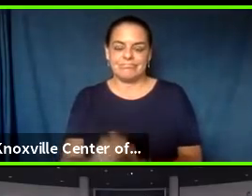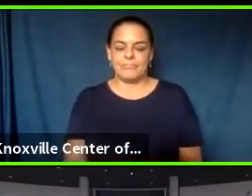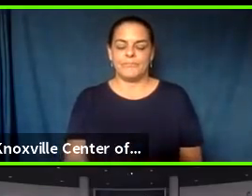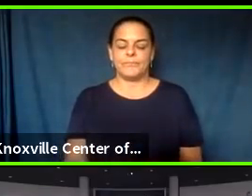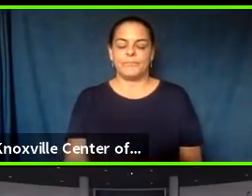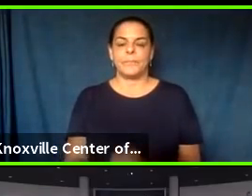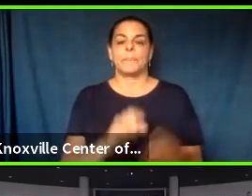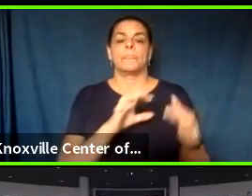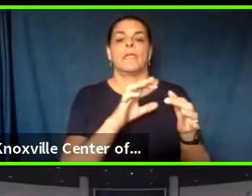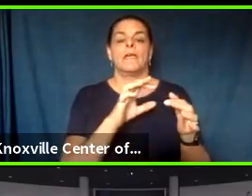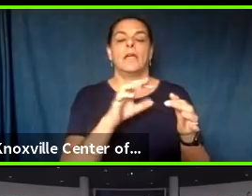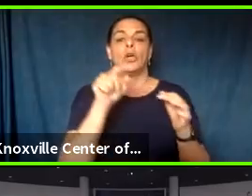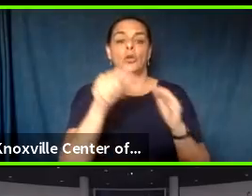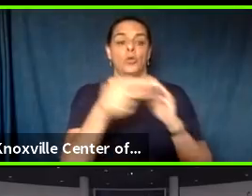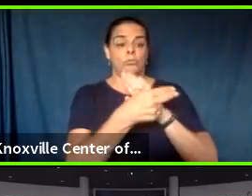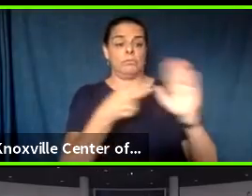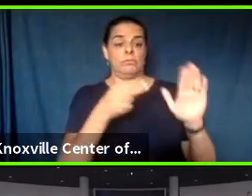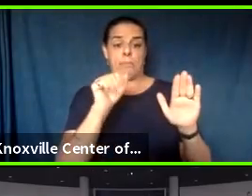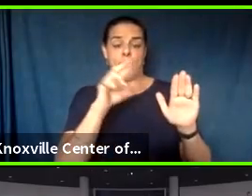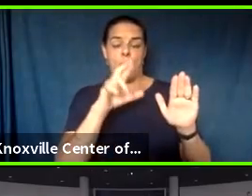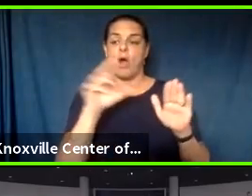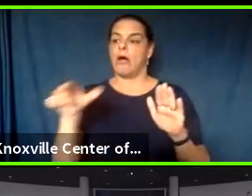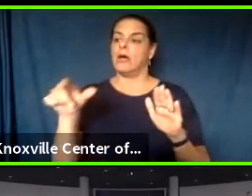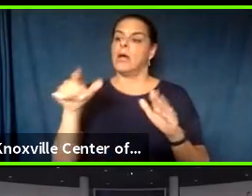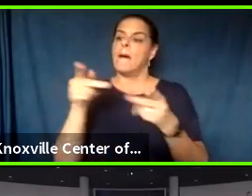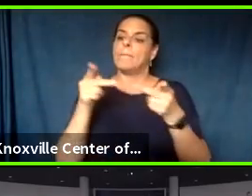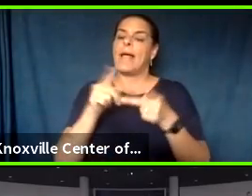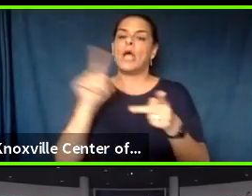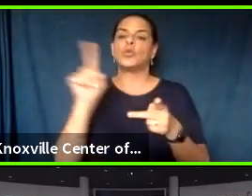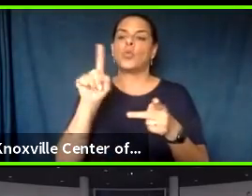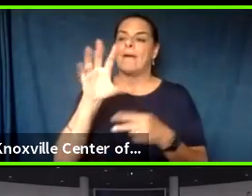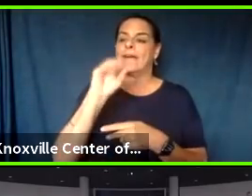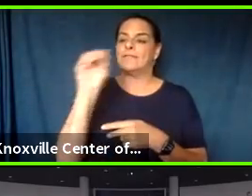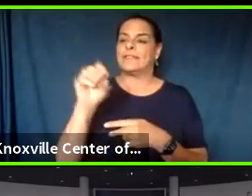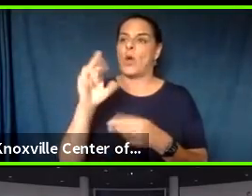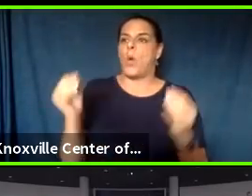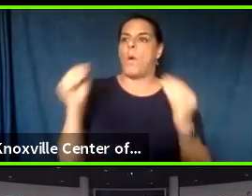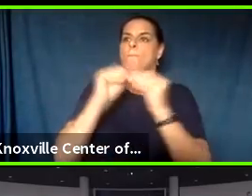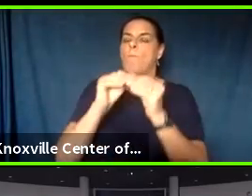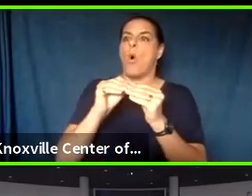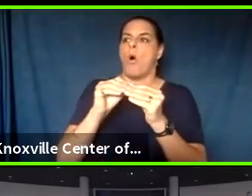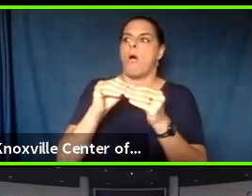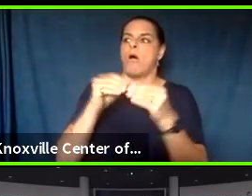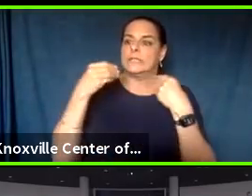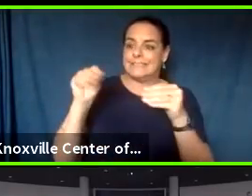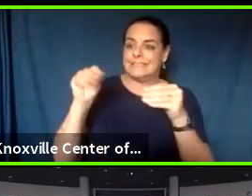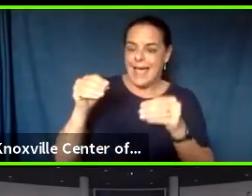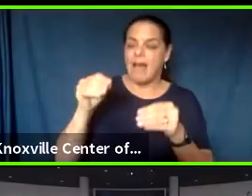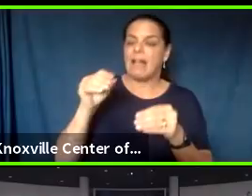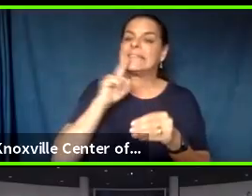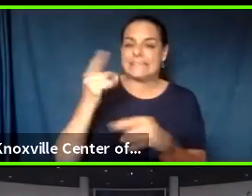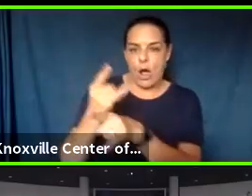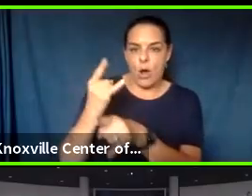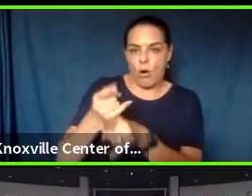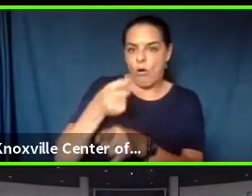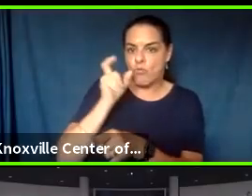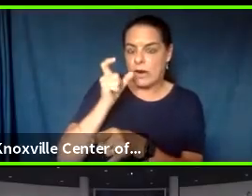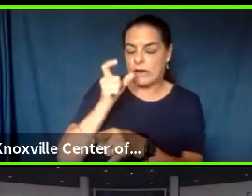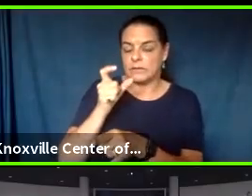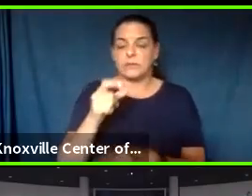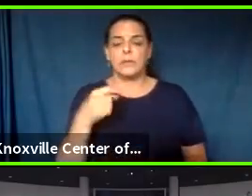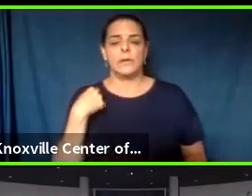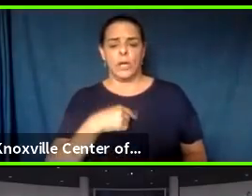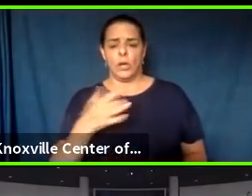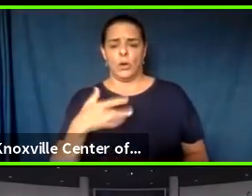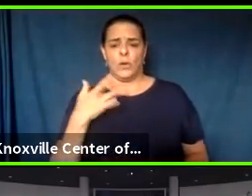You define bars as establishments where over 50% of total sales are made up of alcoholic beverages. Respectfully, we believe that bars cannot be